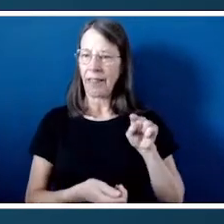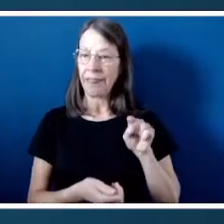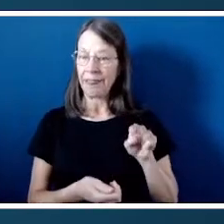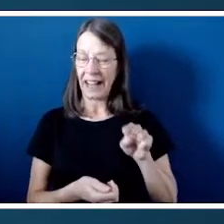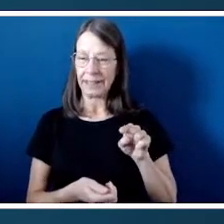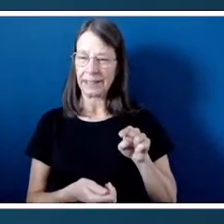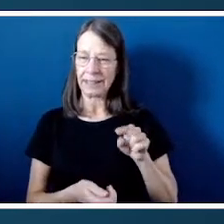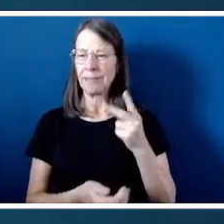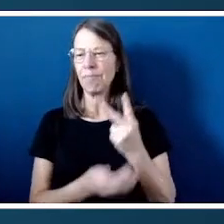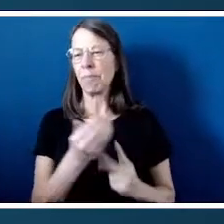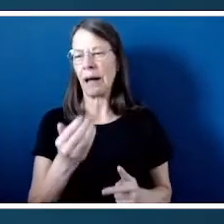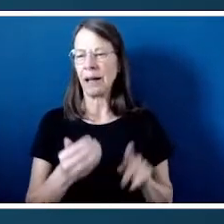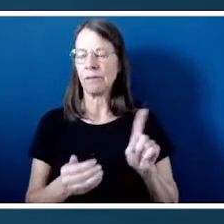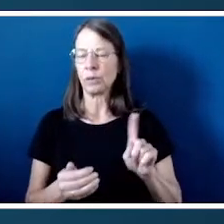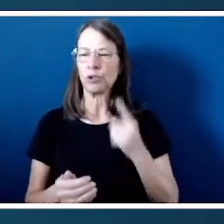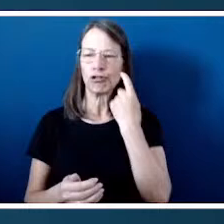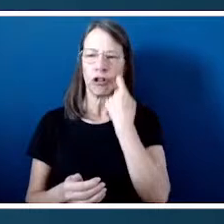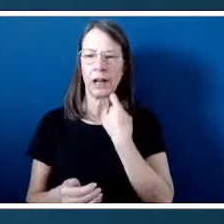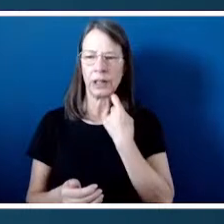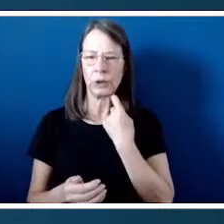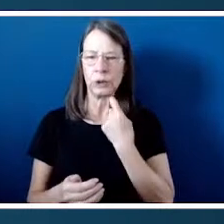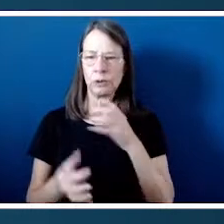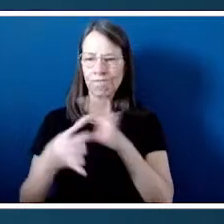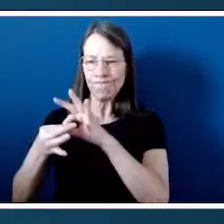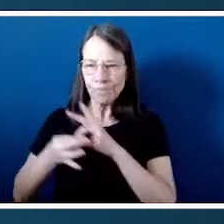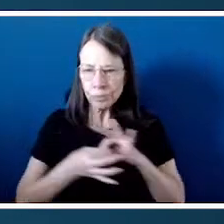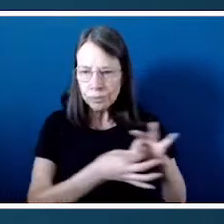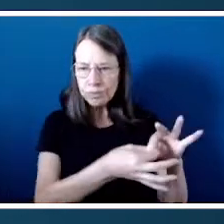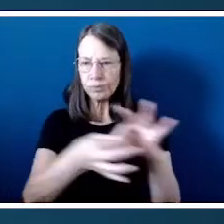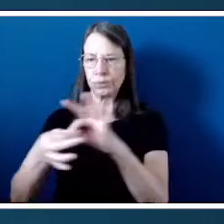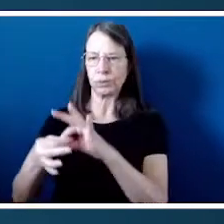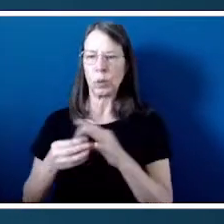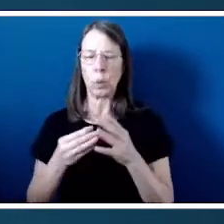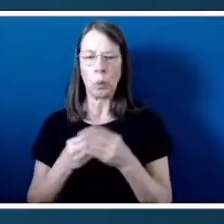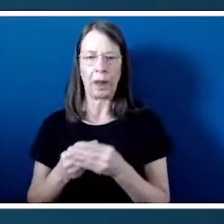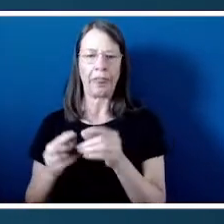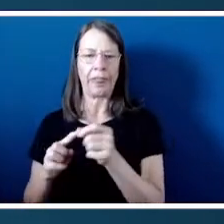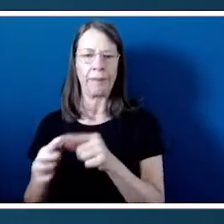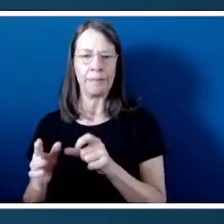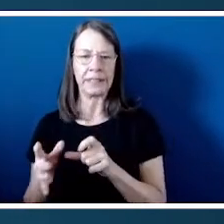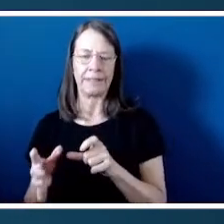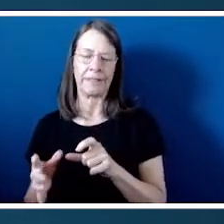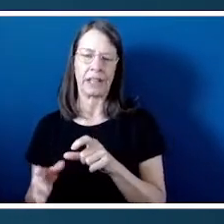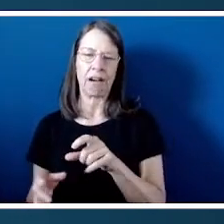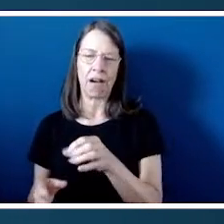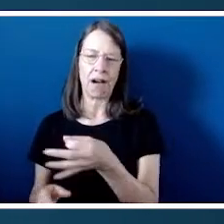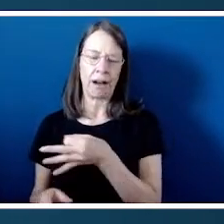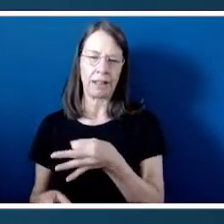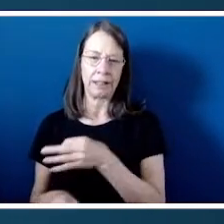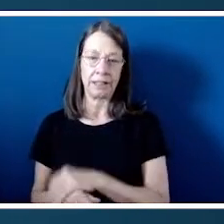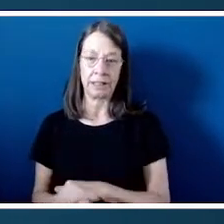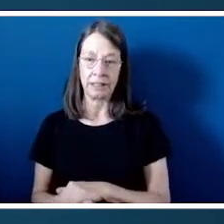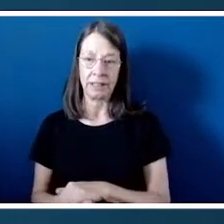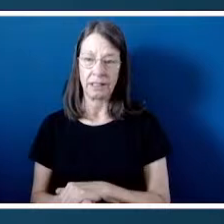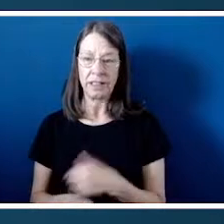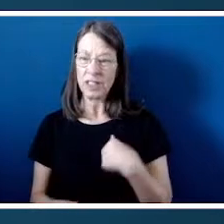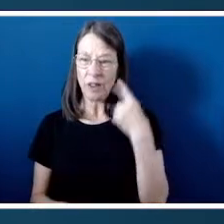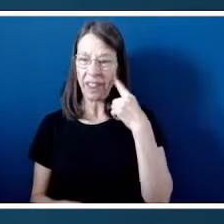to engage with the Pacific Islands. So I think there would be obvious benefits. You